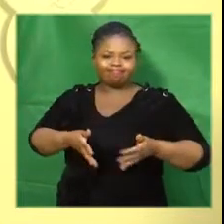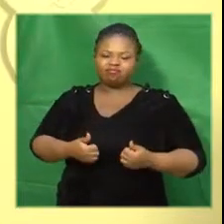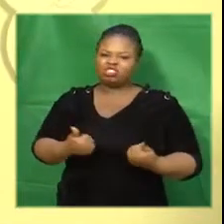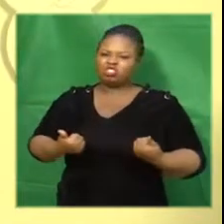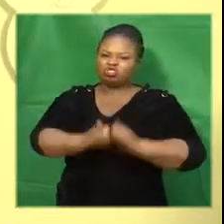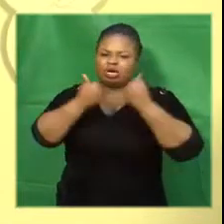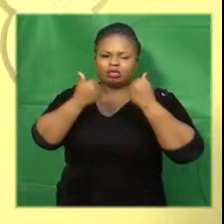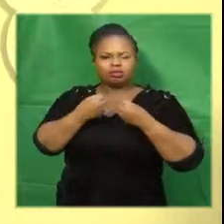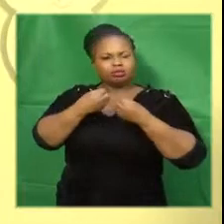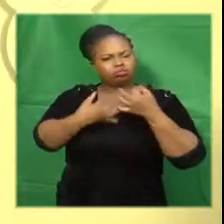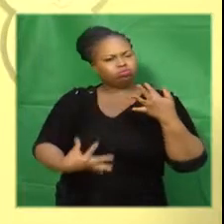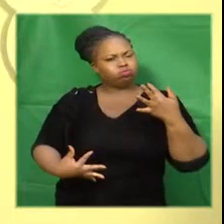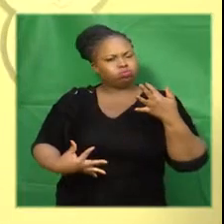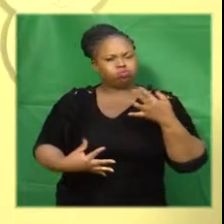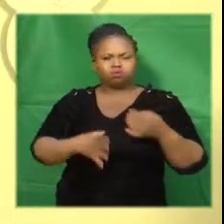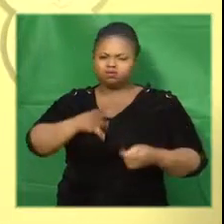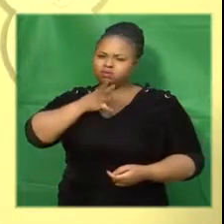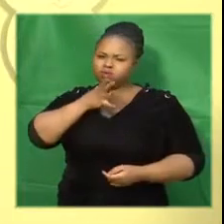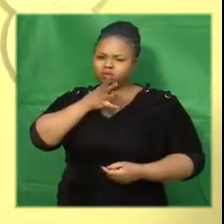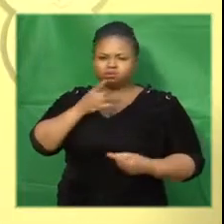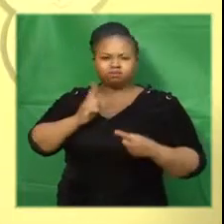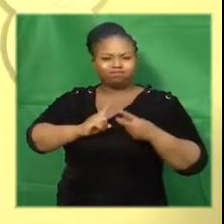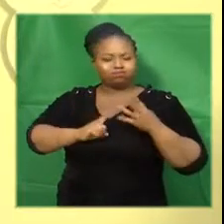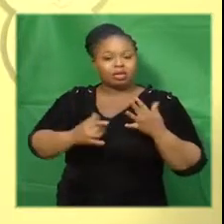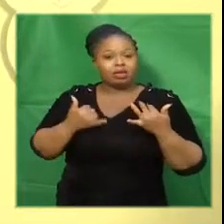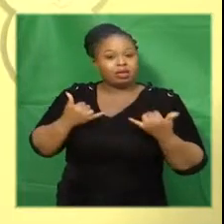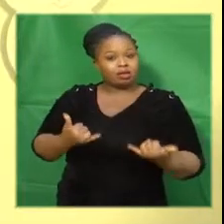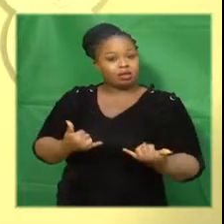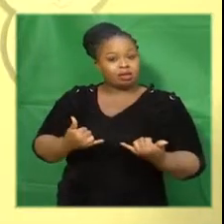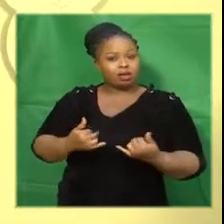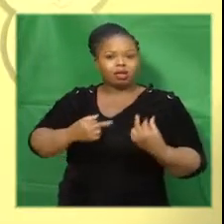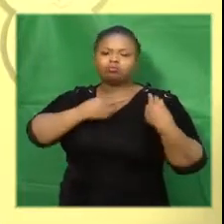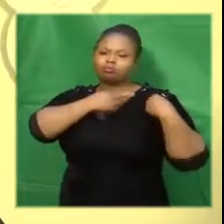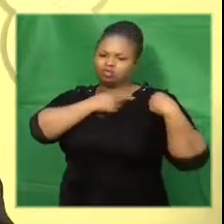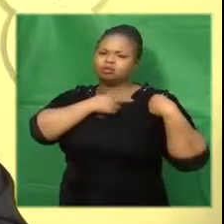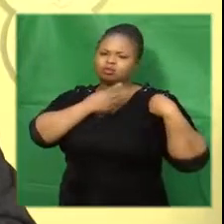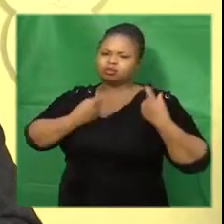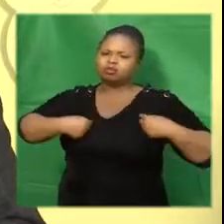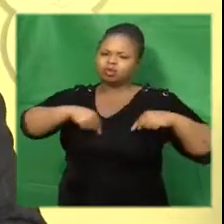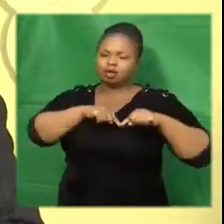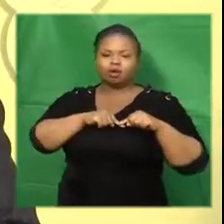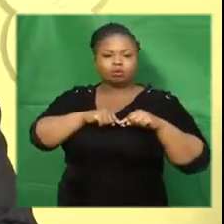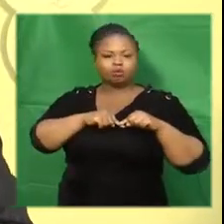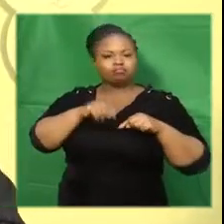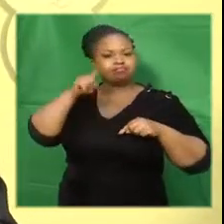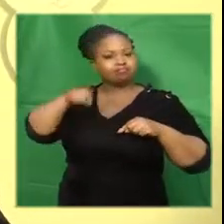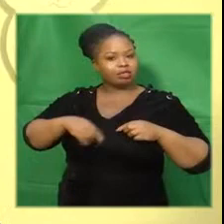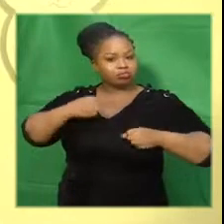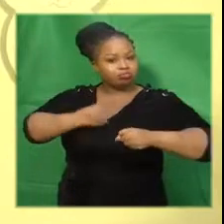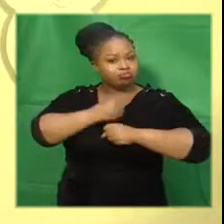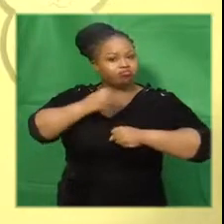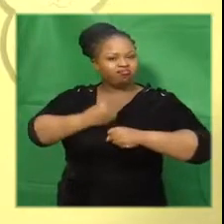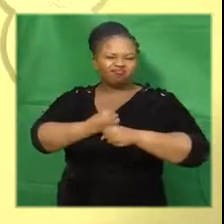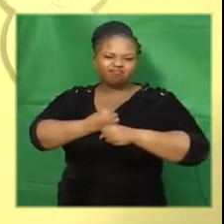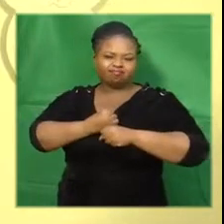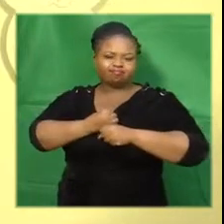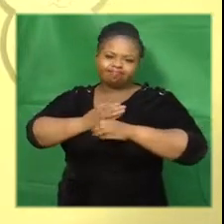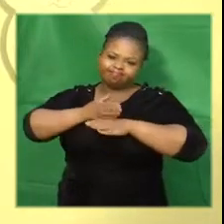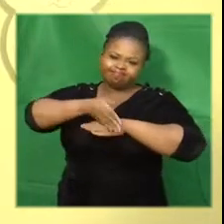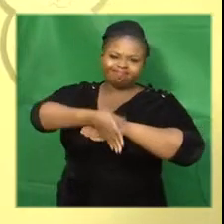we are called upon to undertake several tasks all at once.